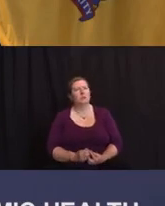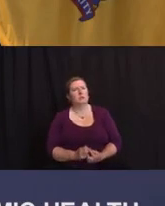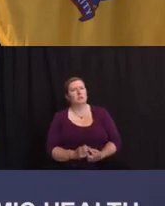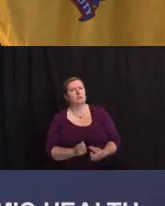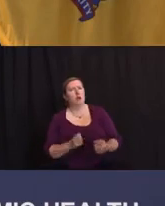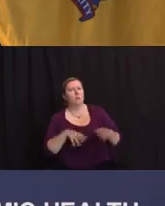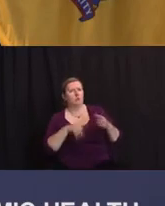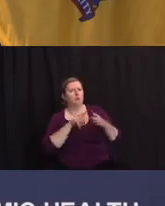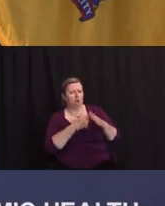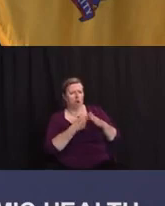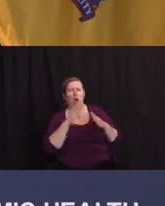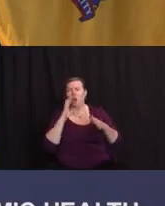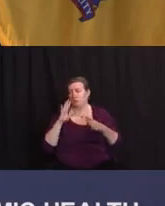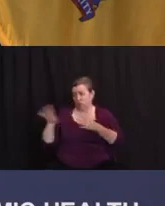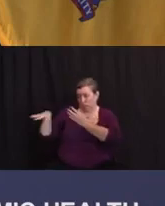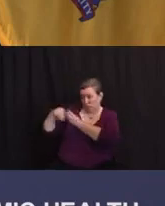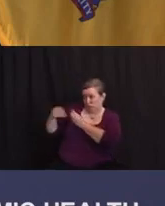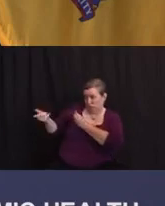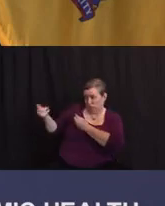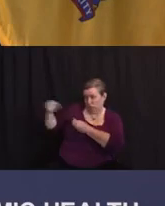if that's okay.